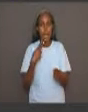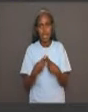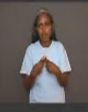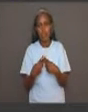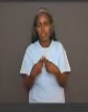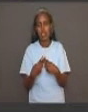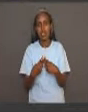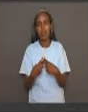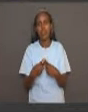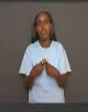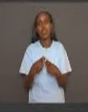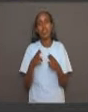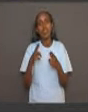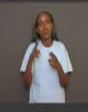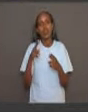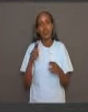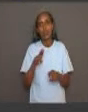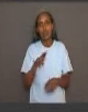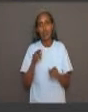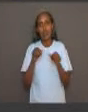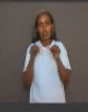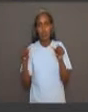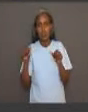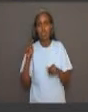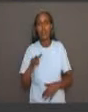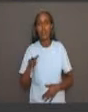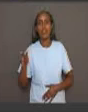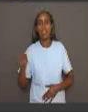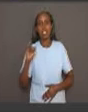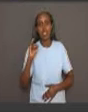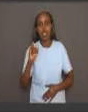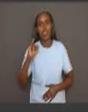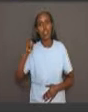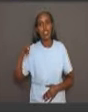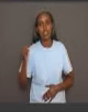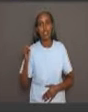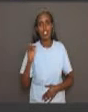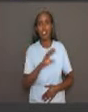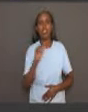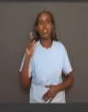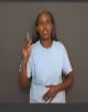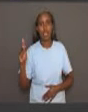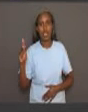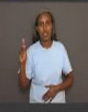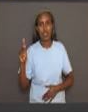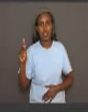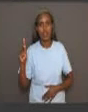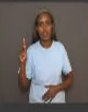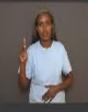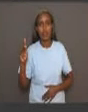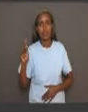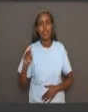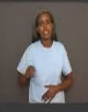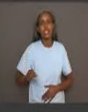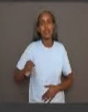multiplied by unit vectors I, J, and K, then